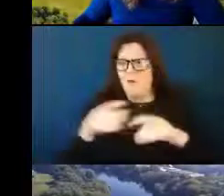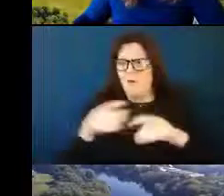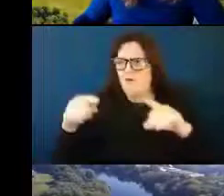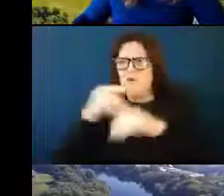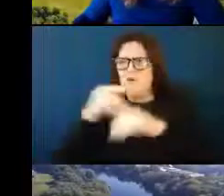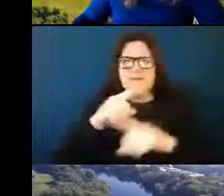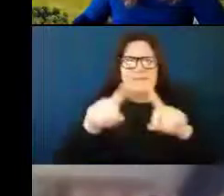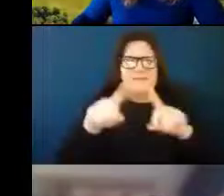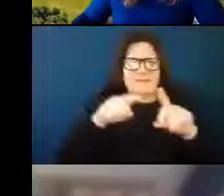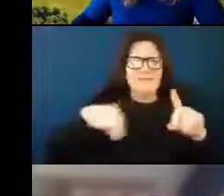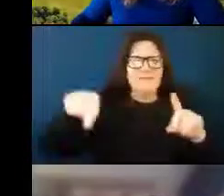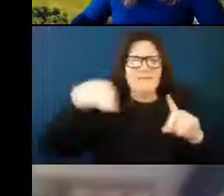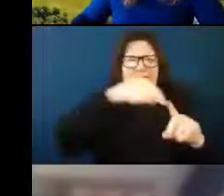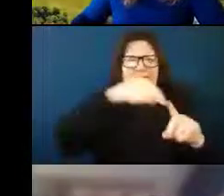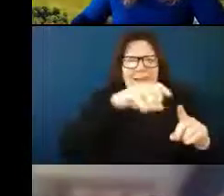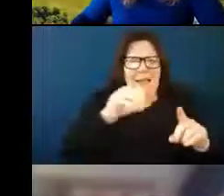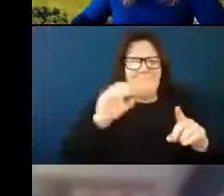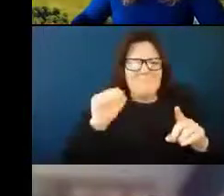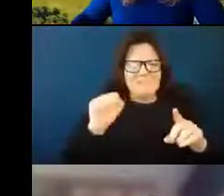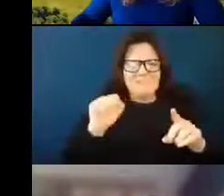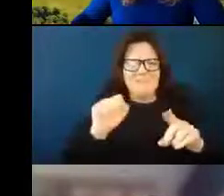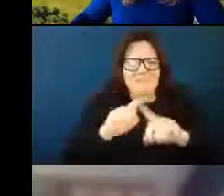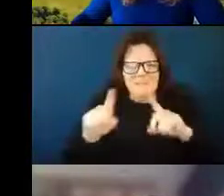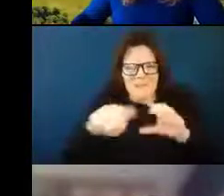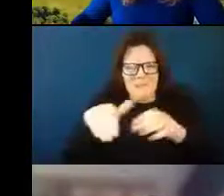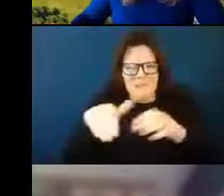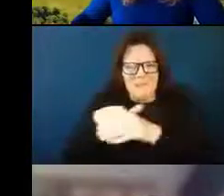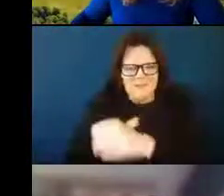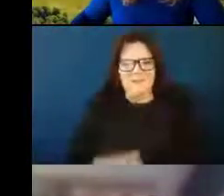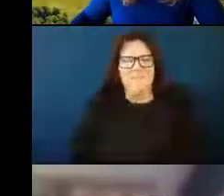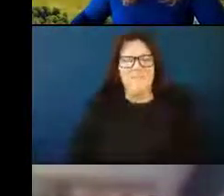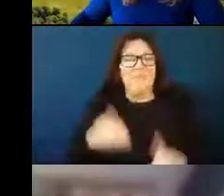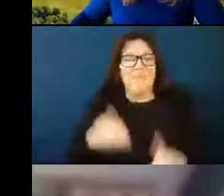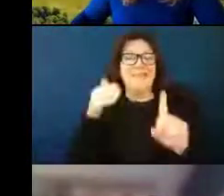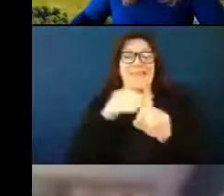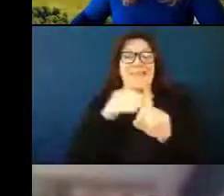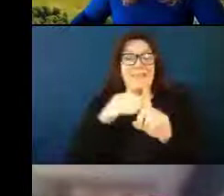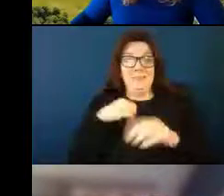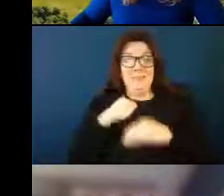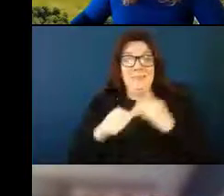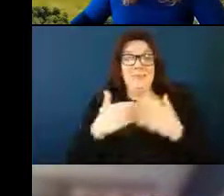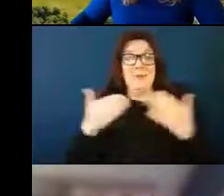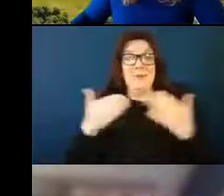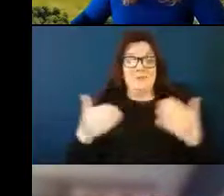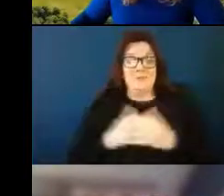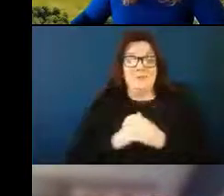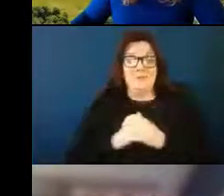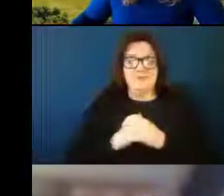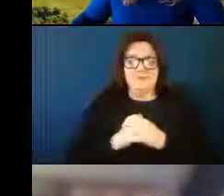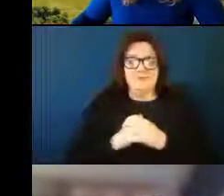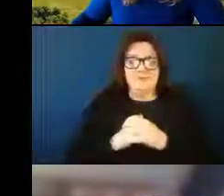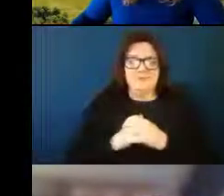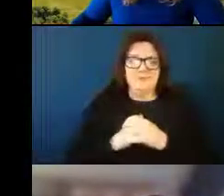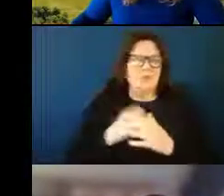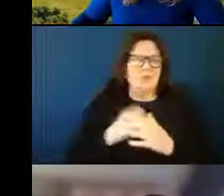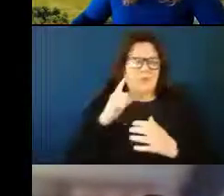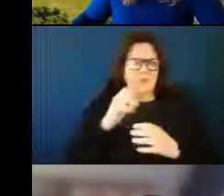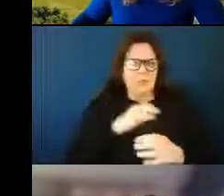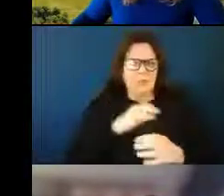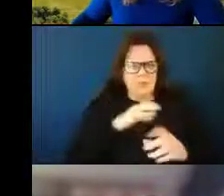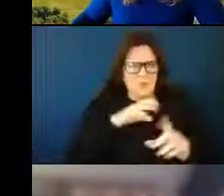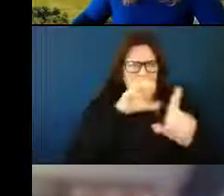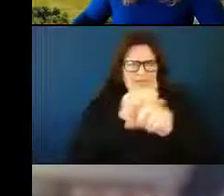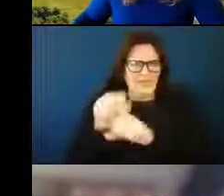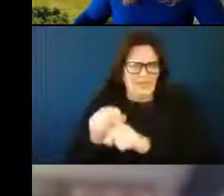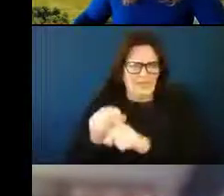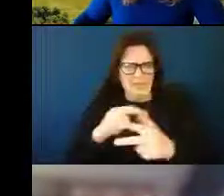Cross-Campus Inclusion. So in terms of the aims for today, I thought it'd be good to identify three